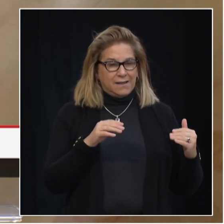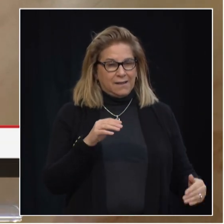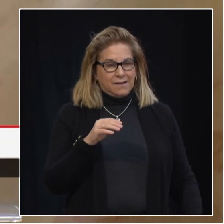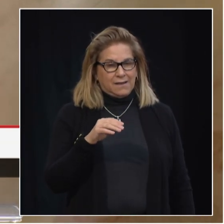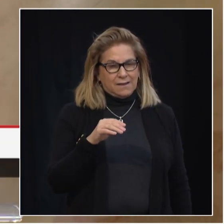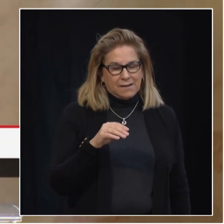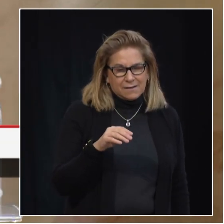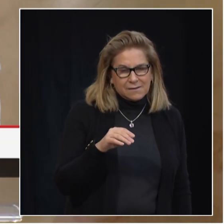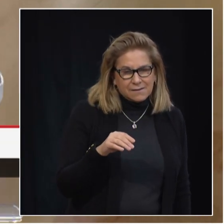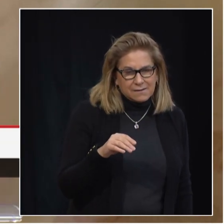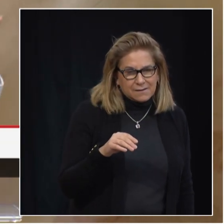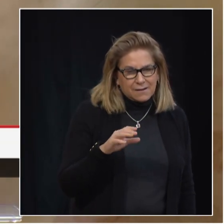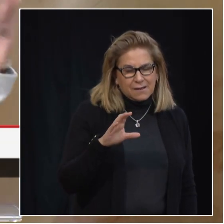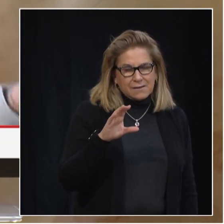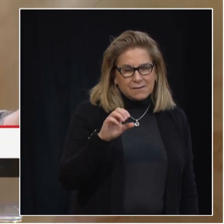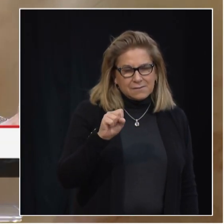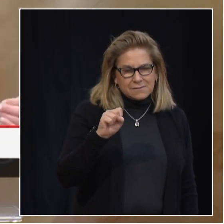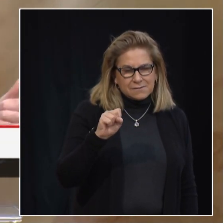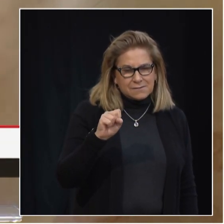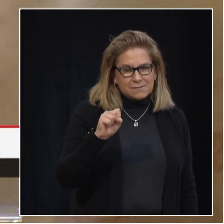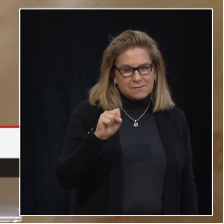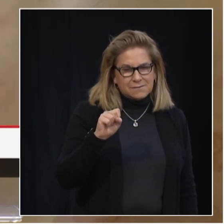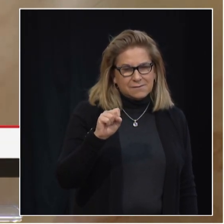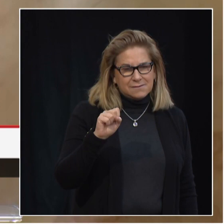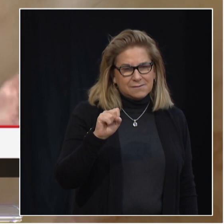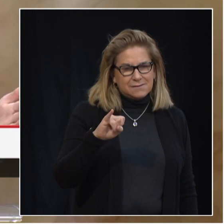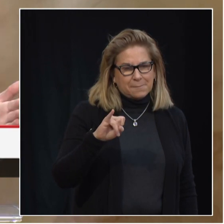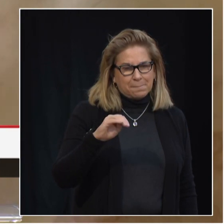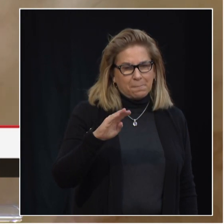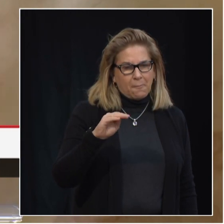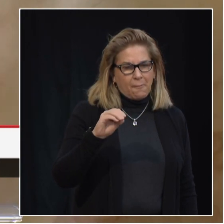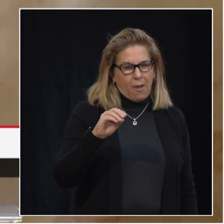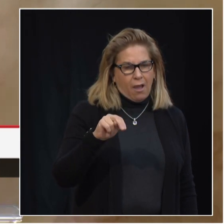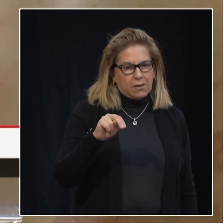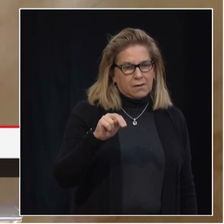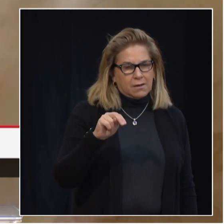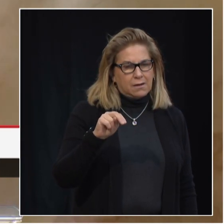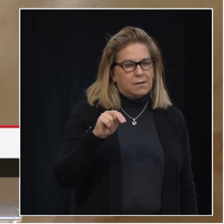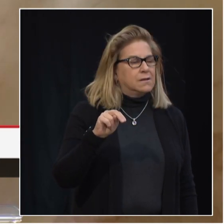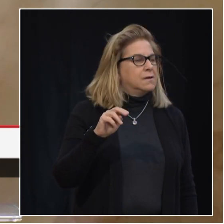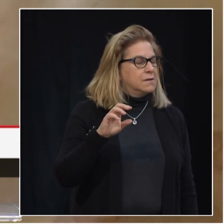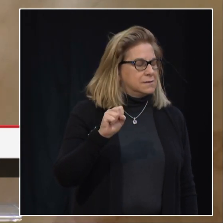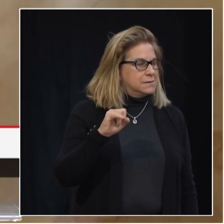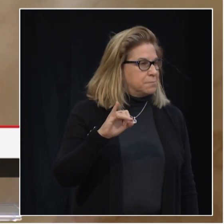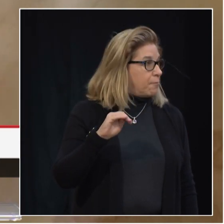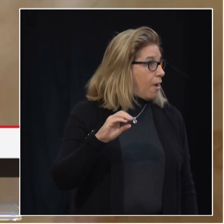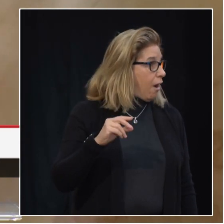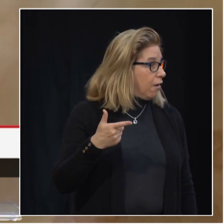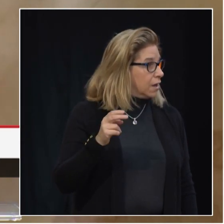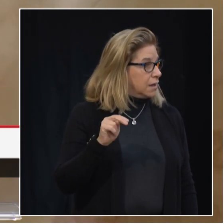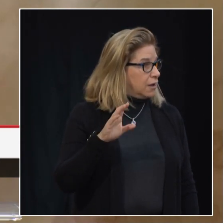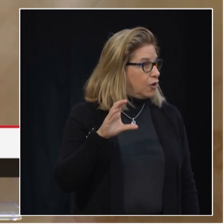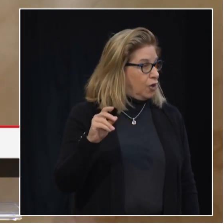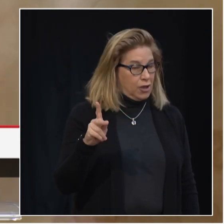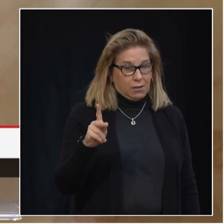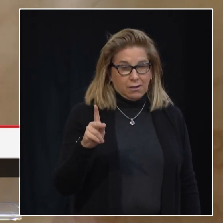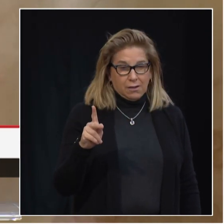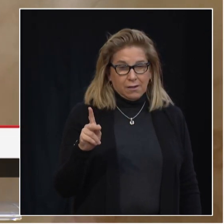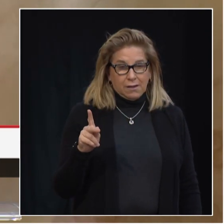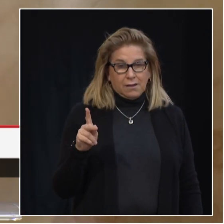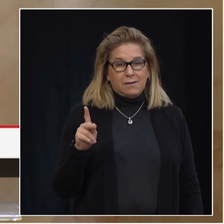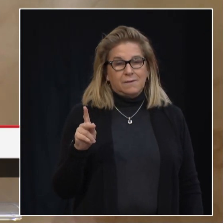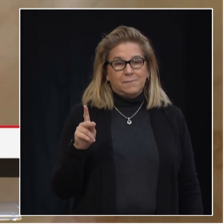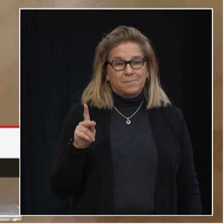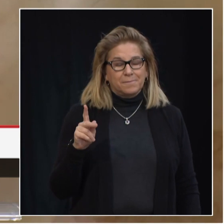right? We've got 15 agencies. We have dozens of forthcoming RFPs, RFAs, and